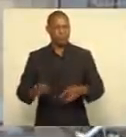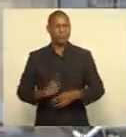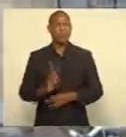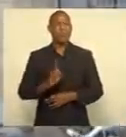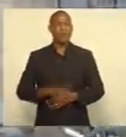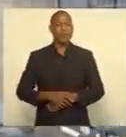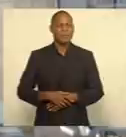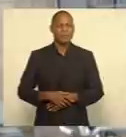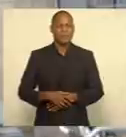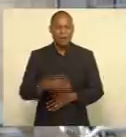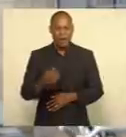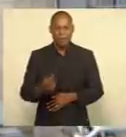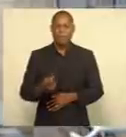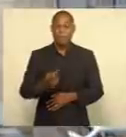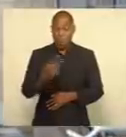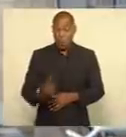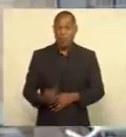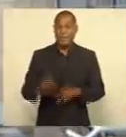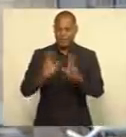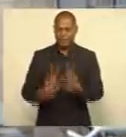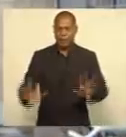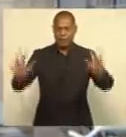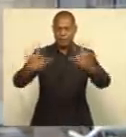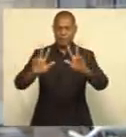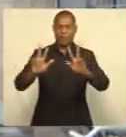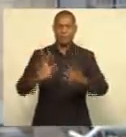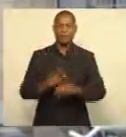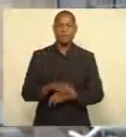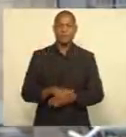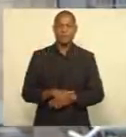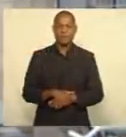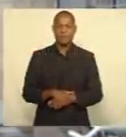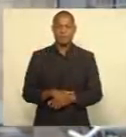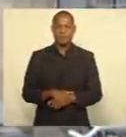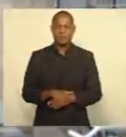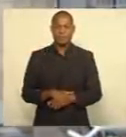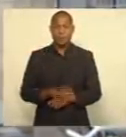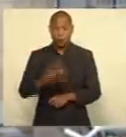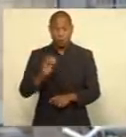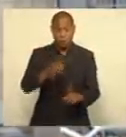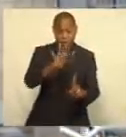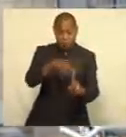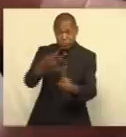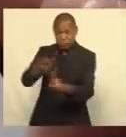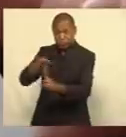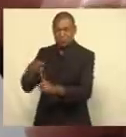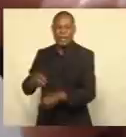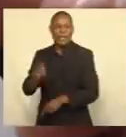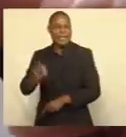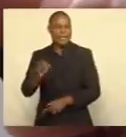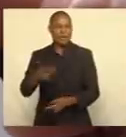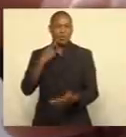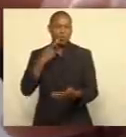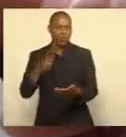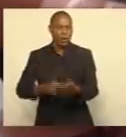applied within Viti Levu. If someone does not have a smartphone, their contact tracing details must be recorded every day.